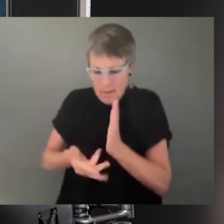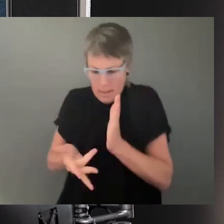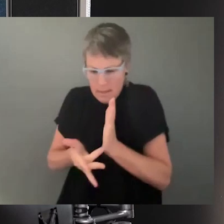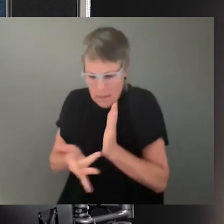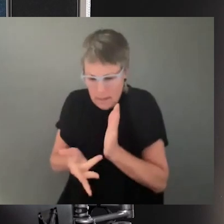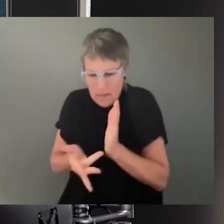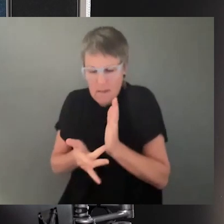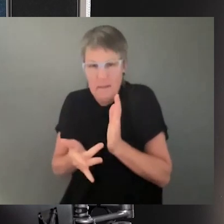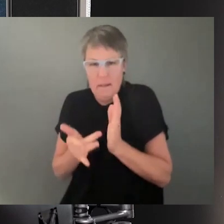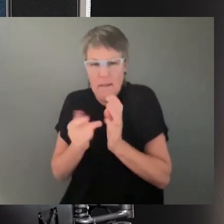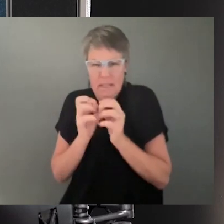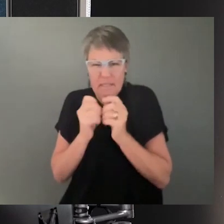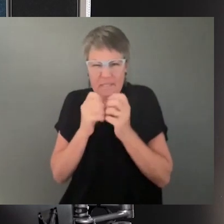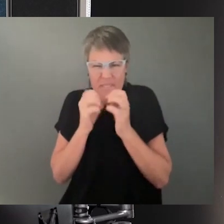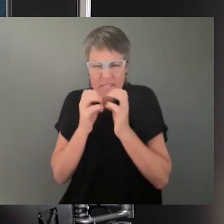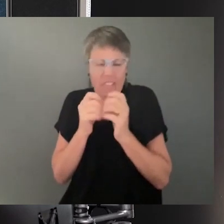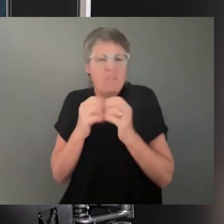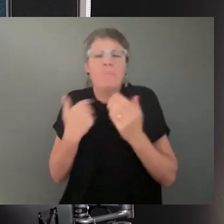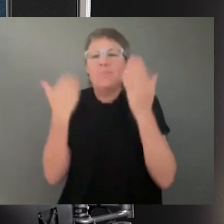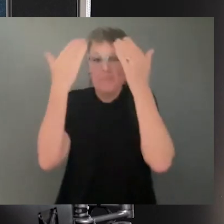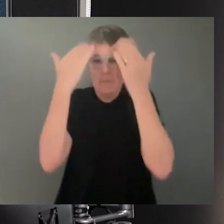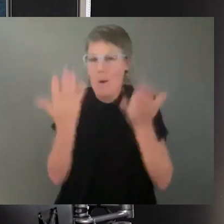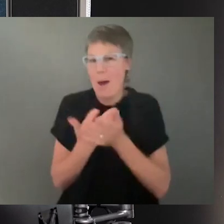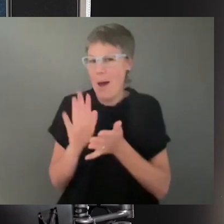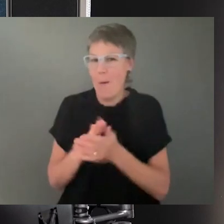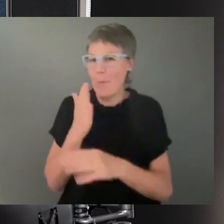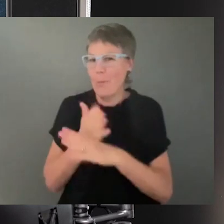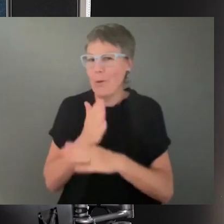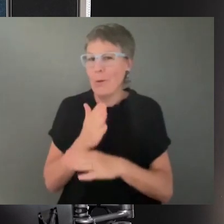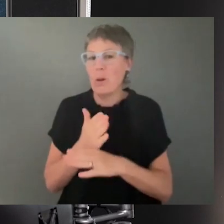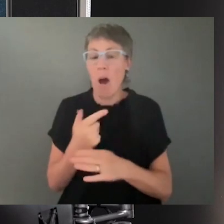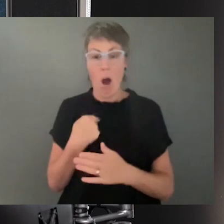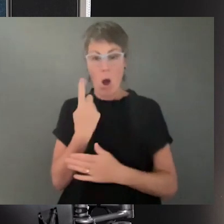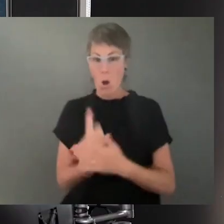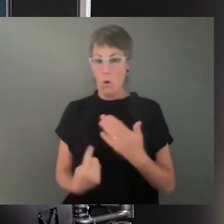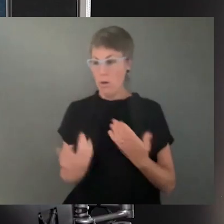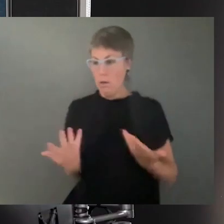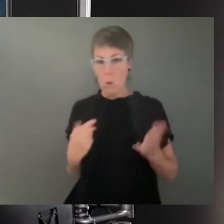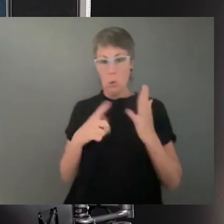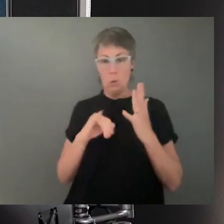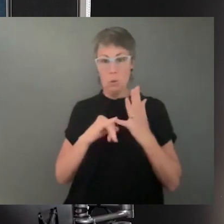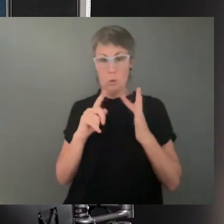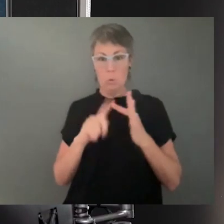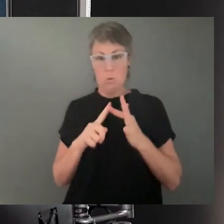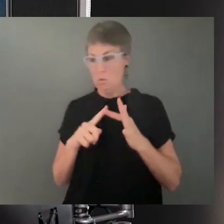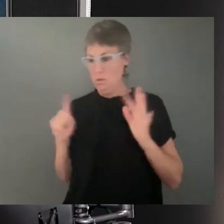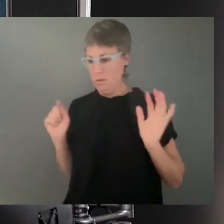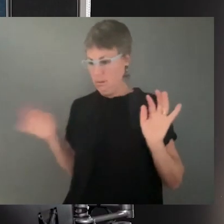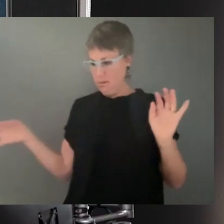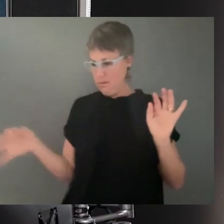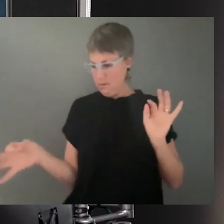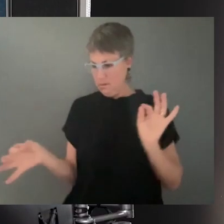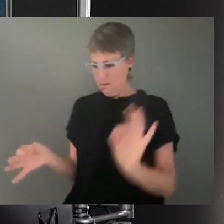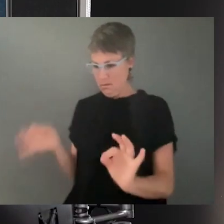the background of how the actual physical technology within kind of works. But I know that we just have